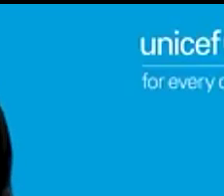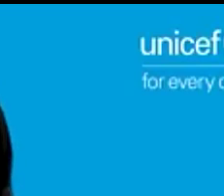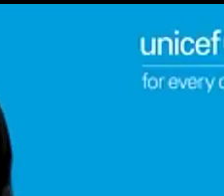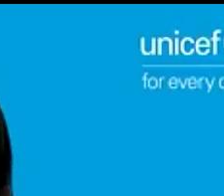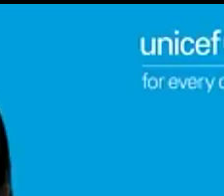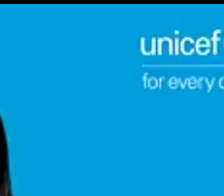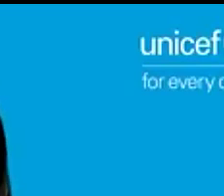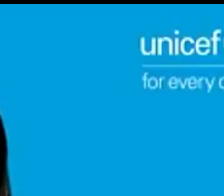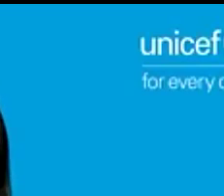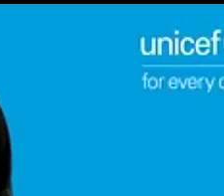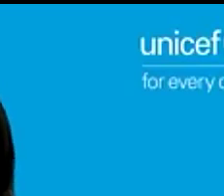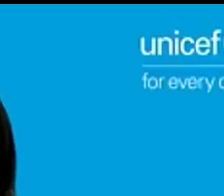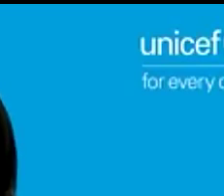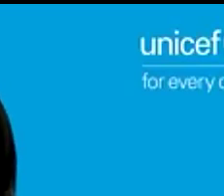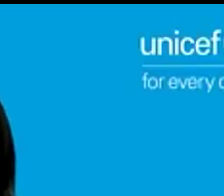Thank you.